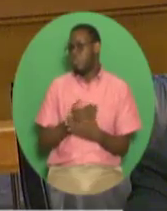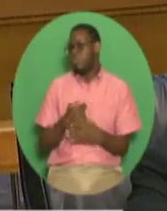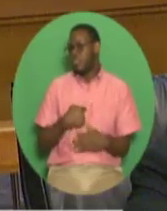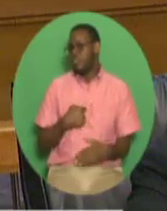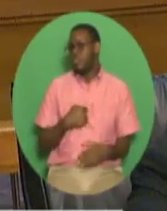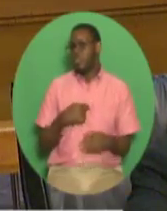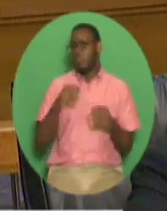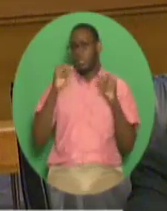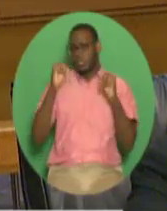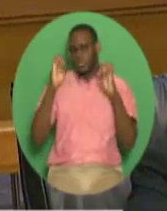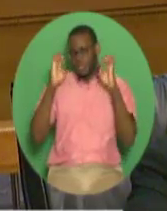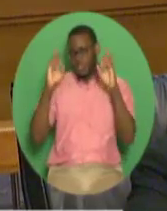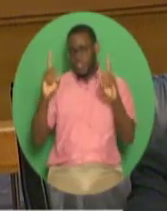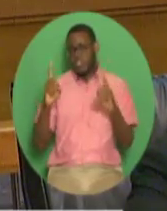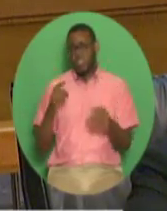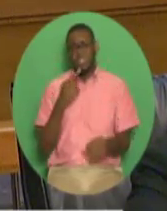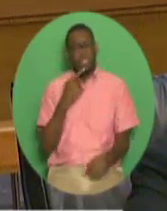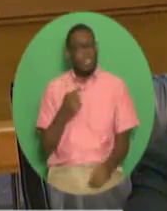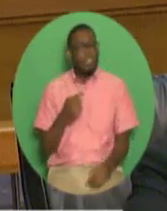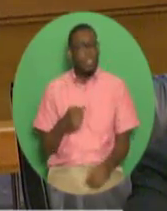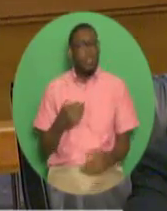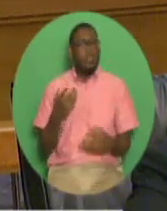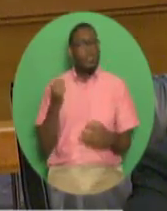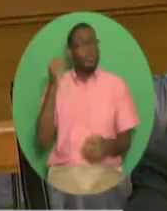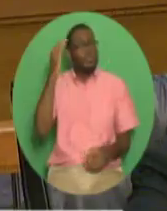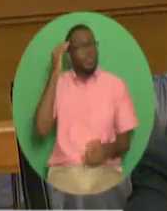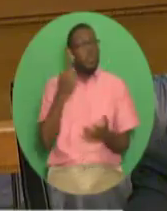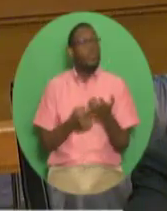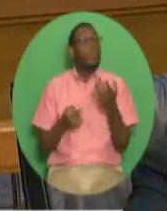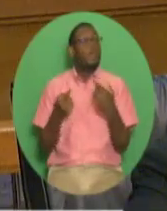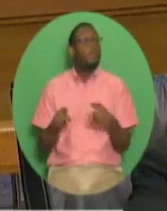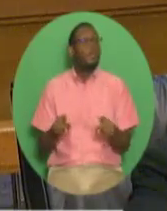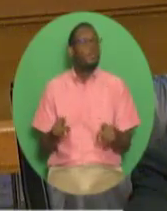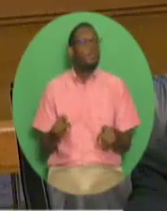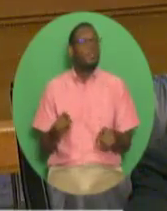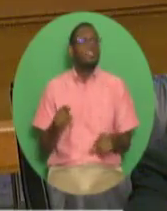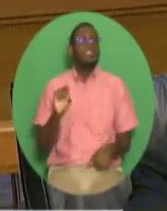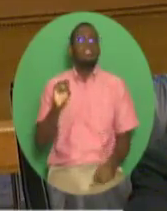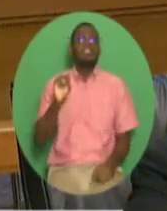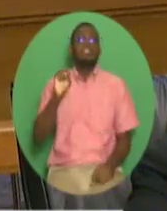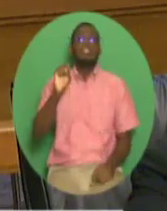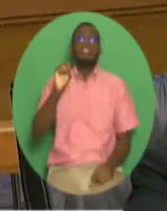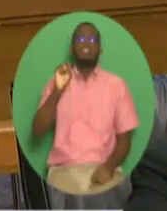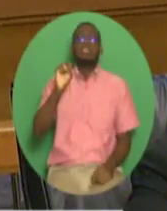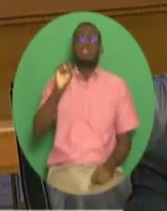Siparia Union Presbyterian School. I know that school has been promised to the